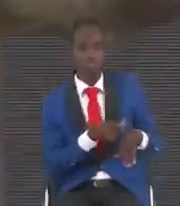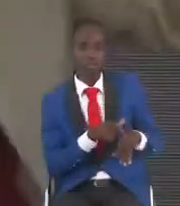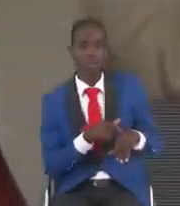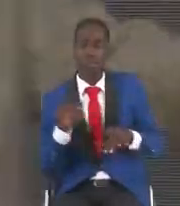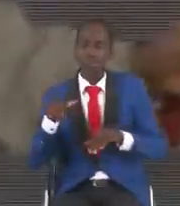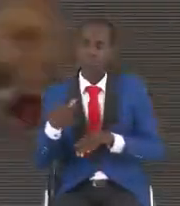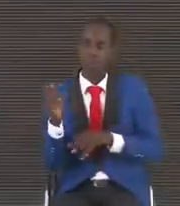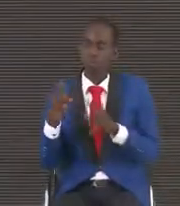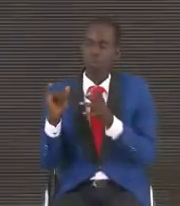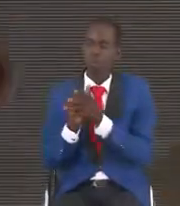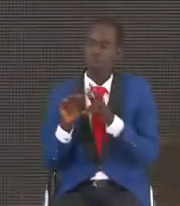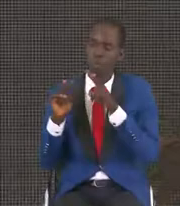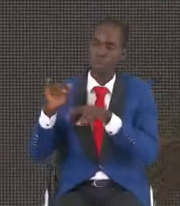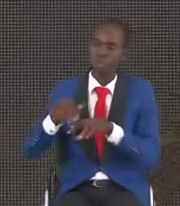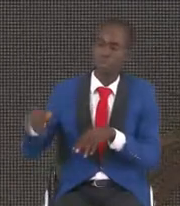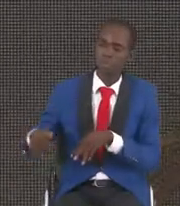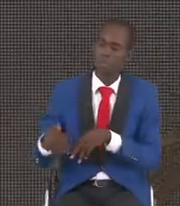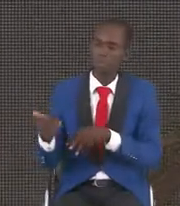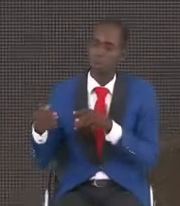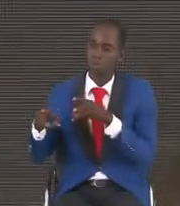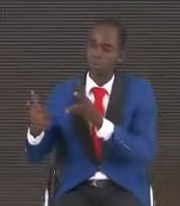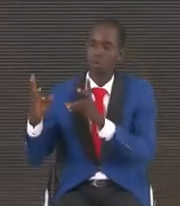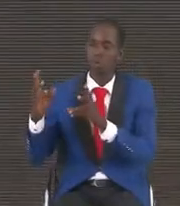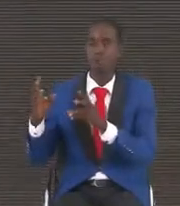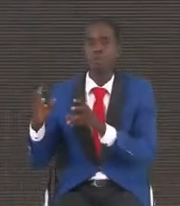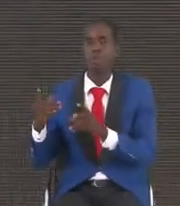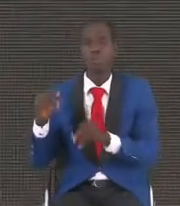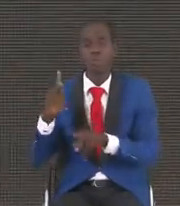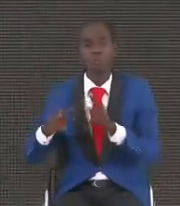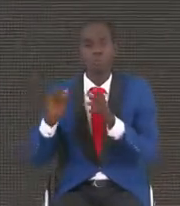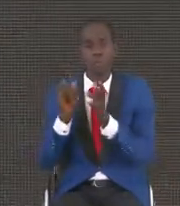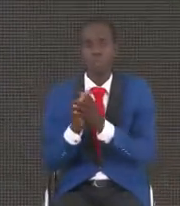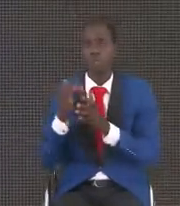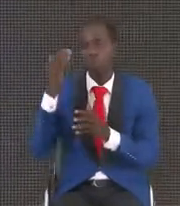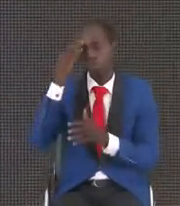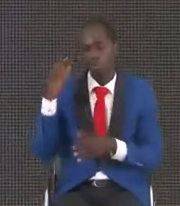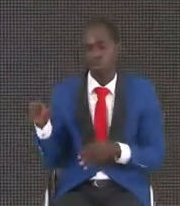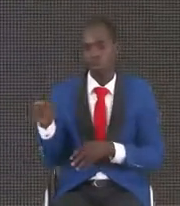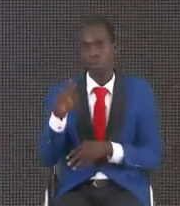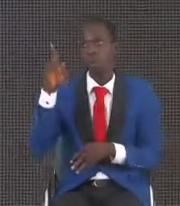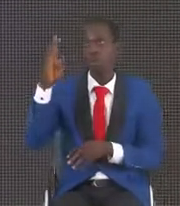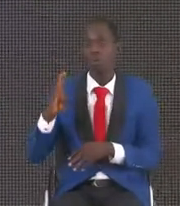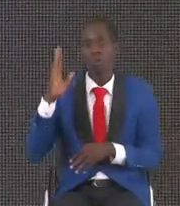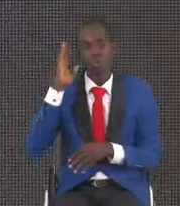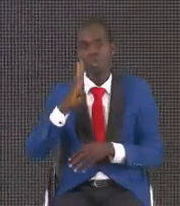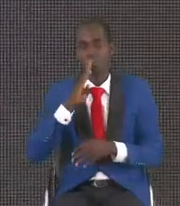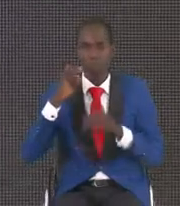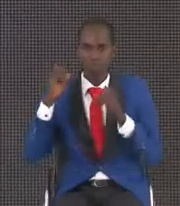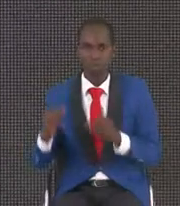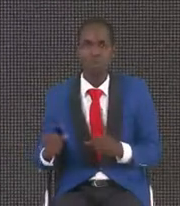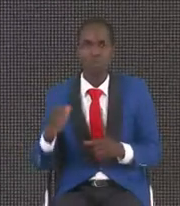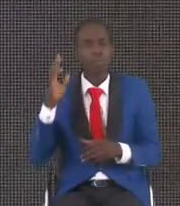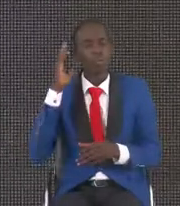second part of the stream. The people that do know their God shall be strong and